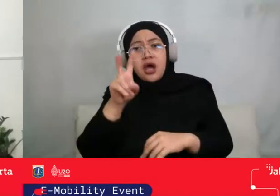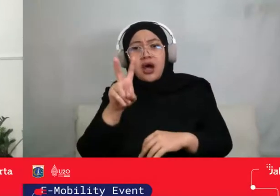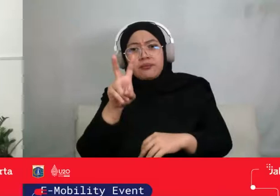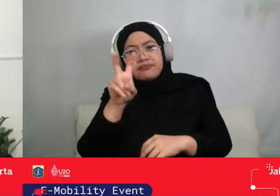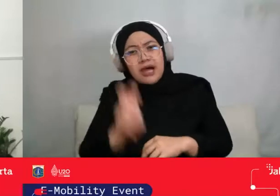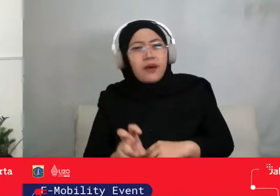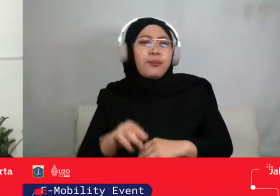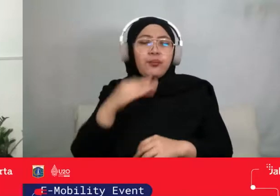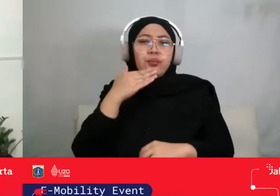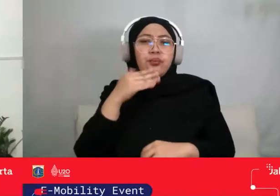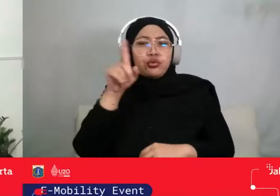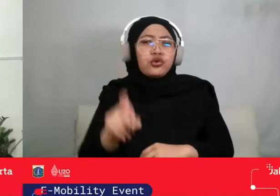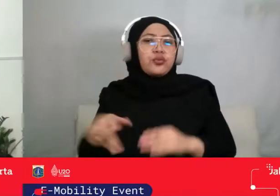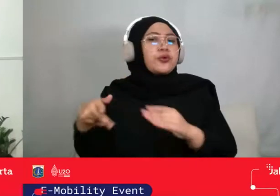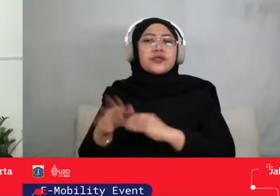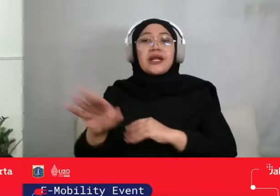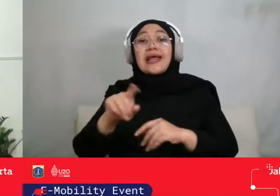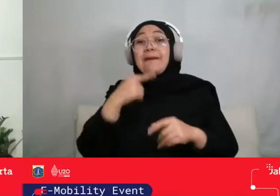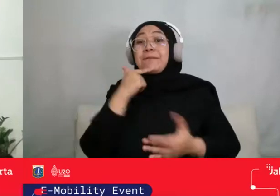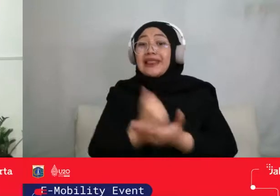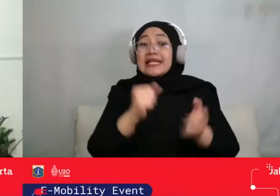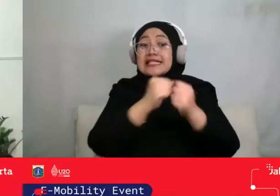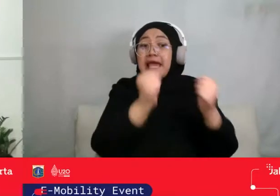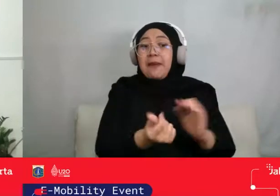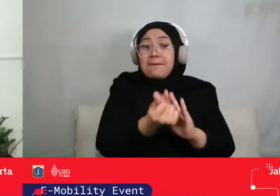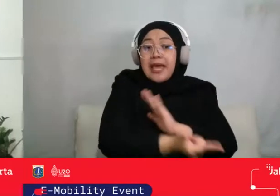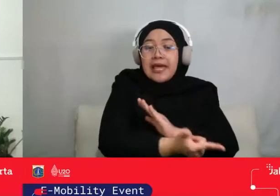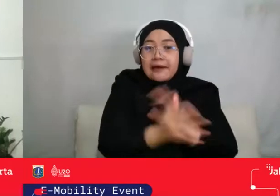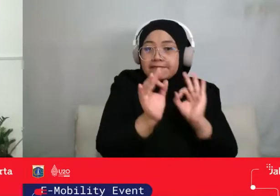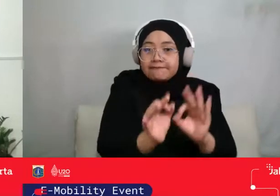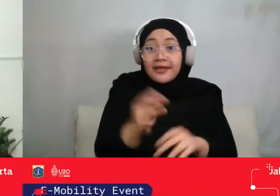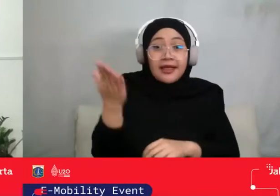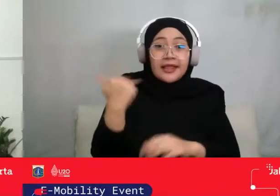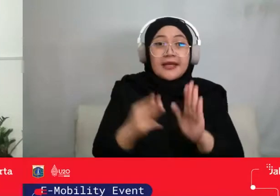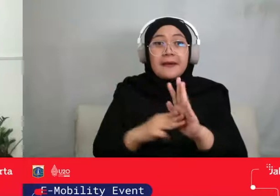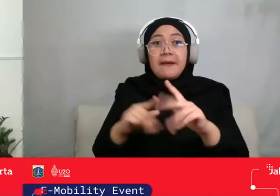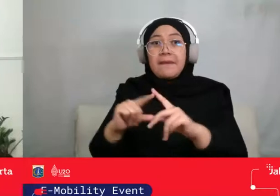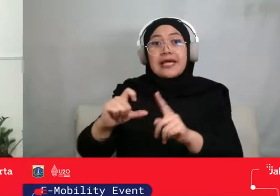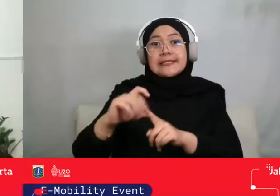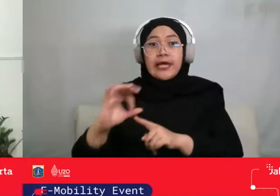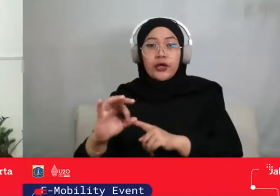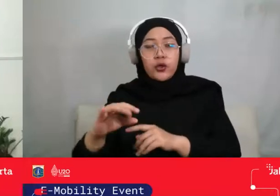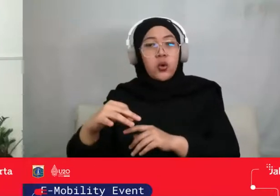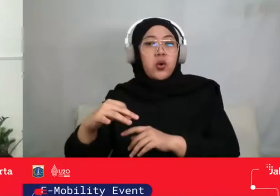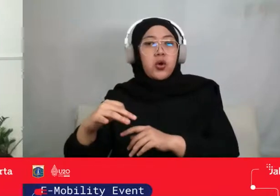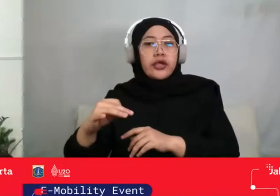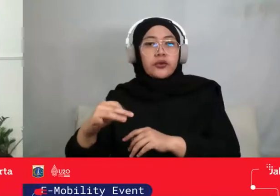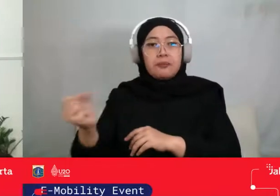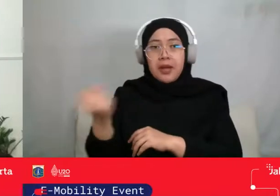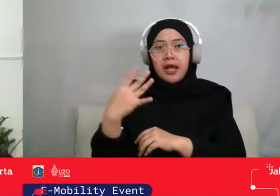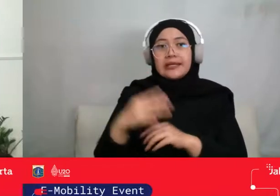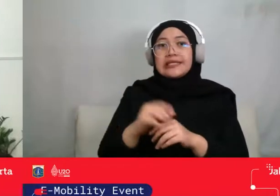country, in Latin America, in some cities like Santiago de Chile, the subsidy requirement came down